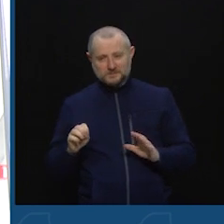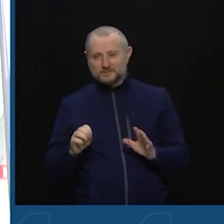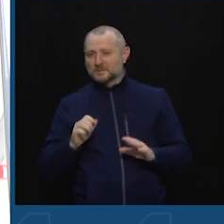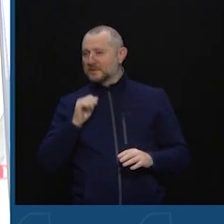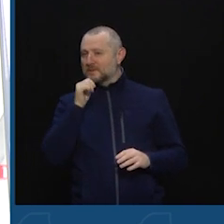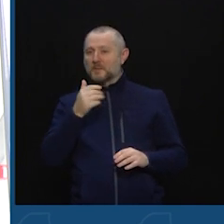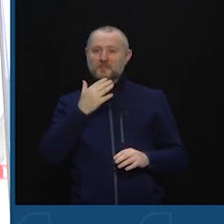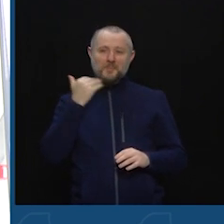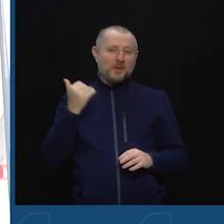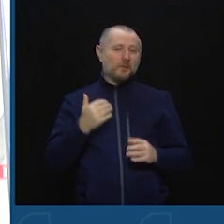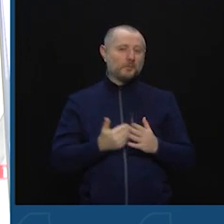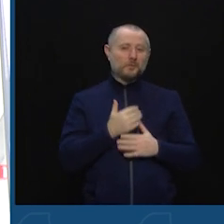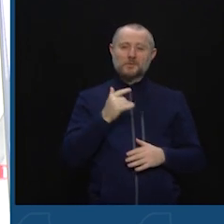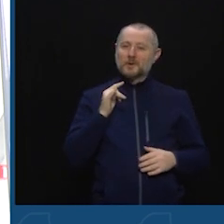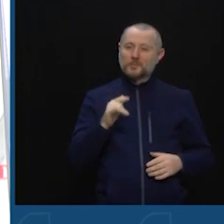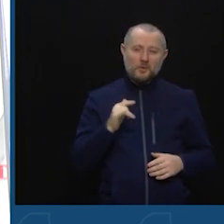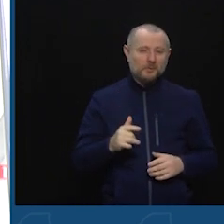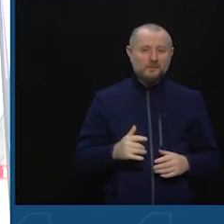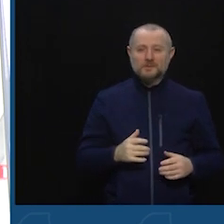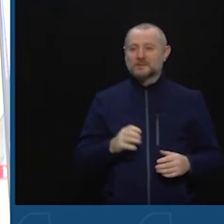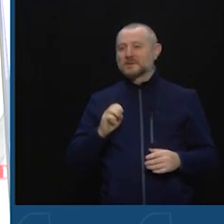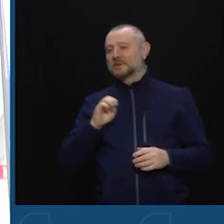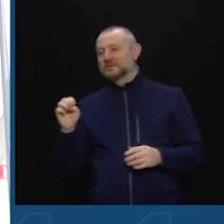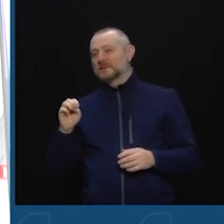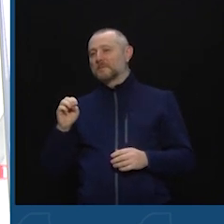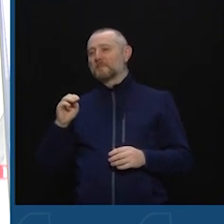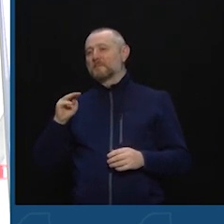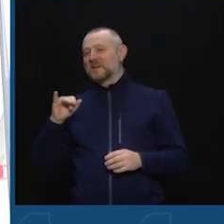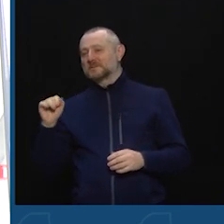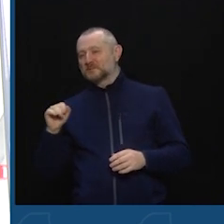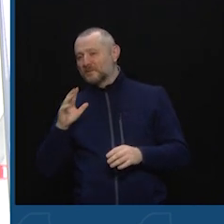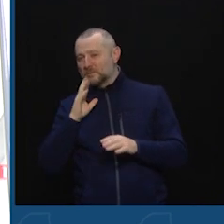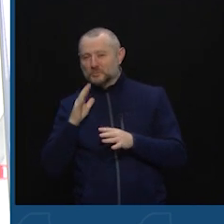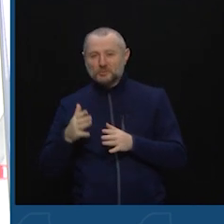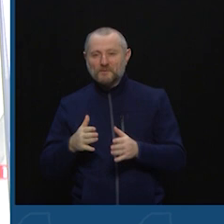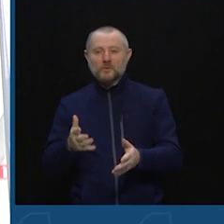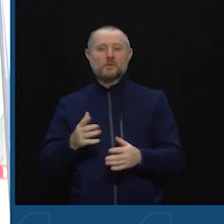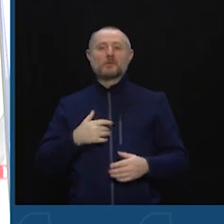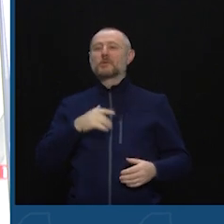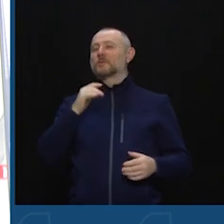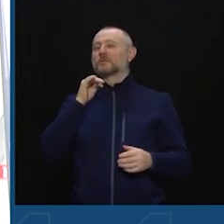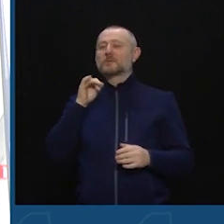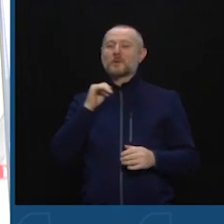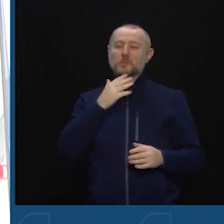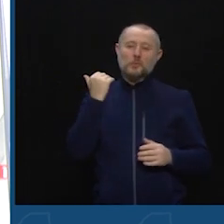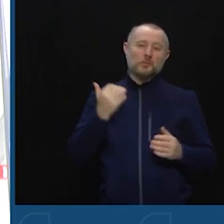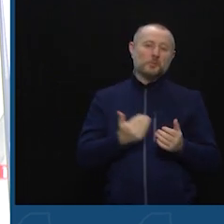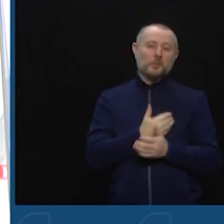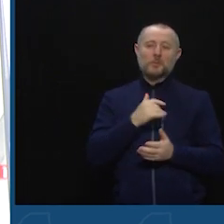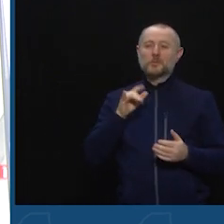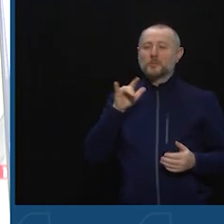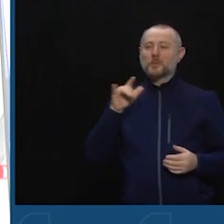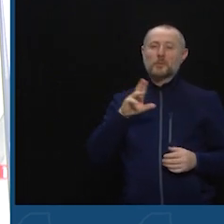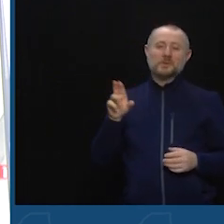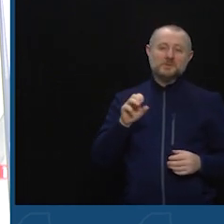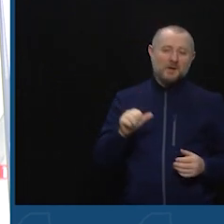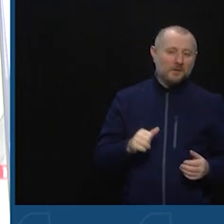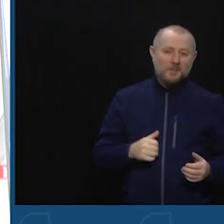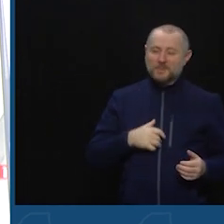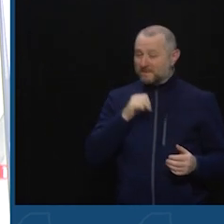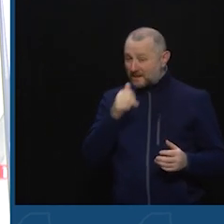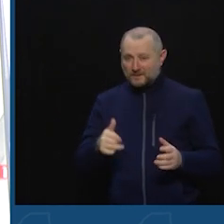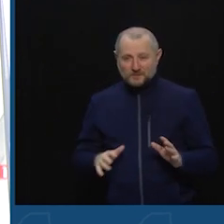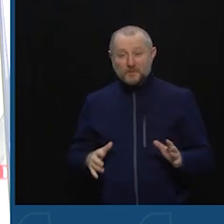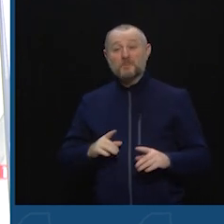new airport east of the Mississippi, not the best new airport in the United States, but the